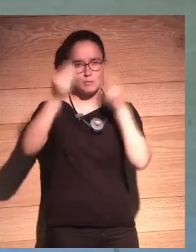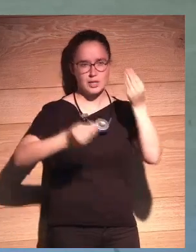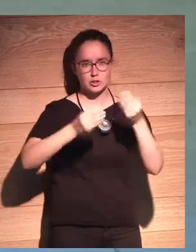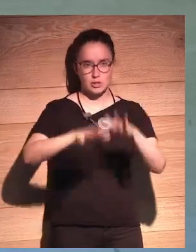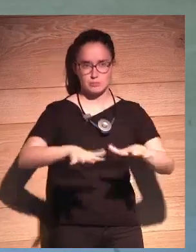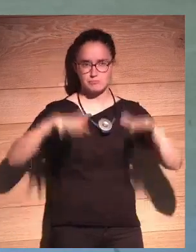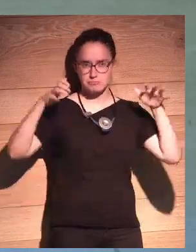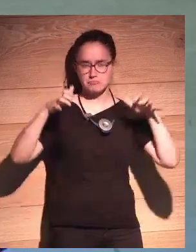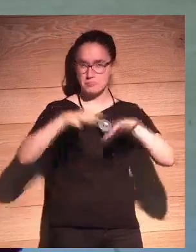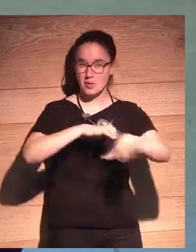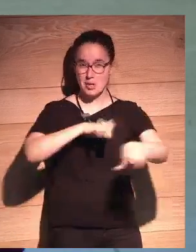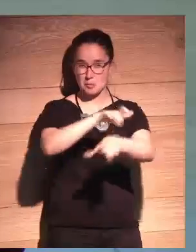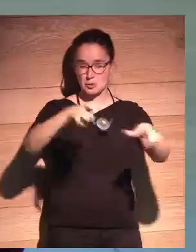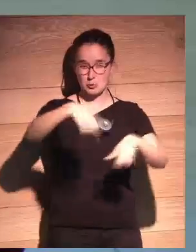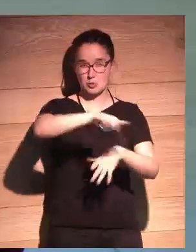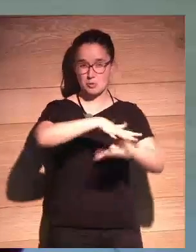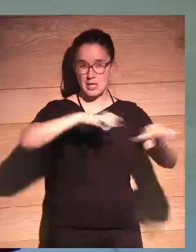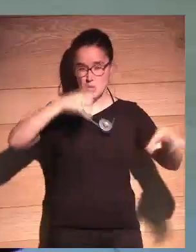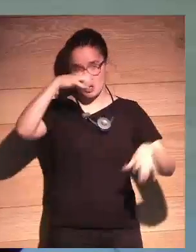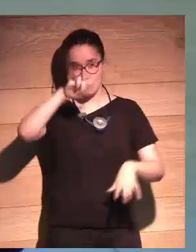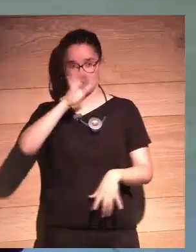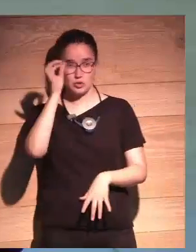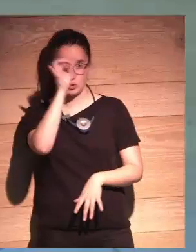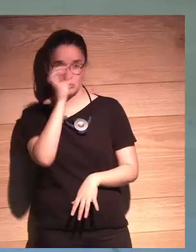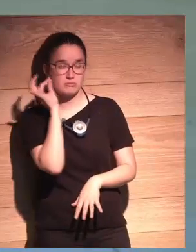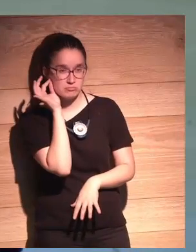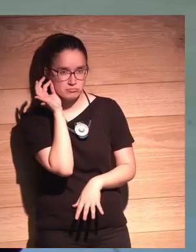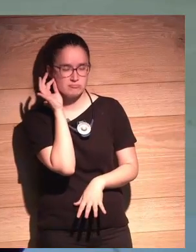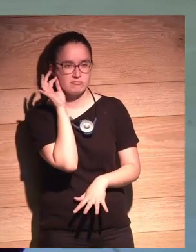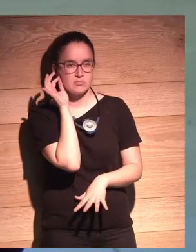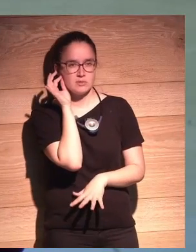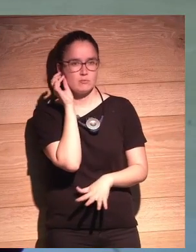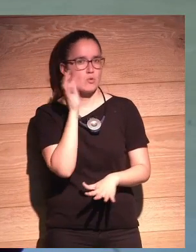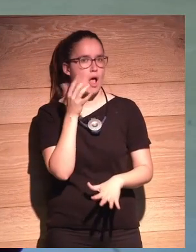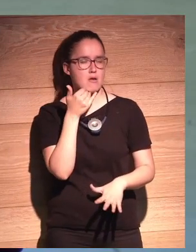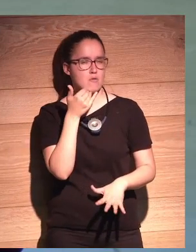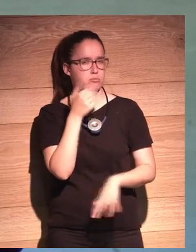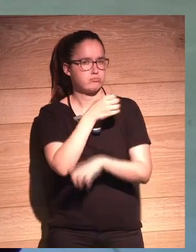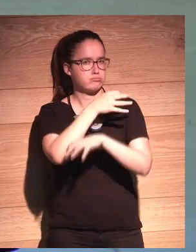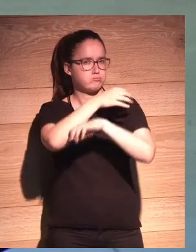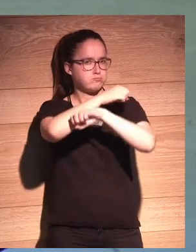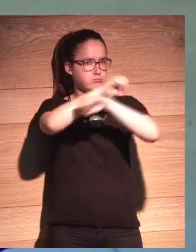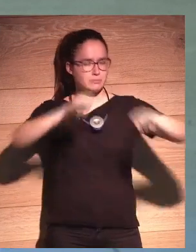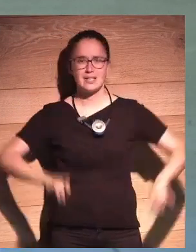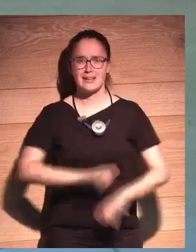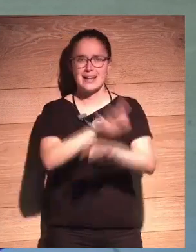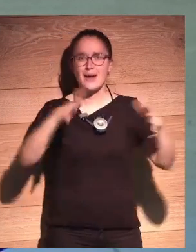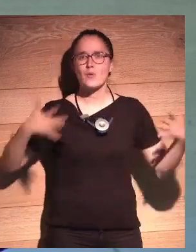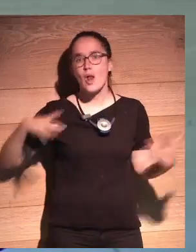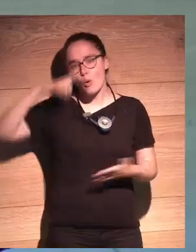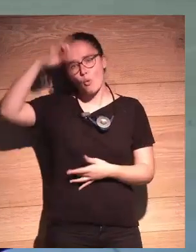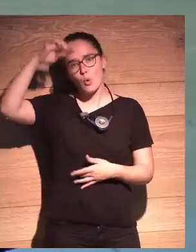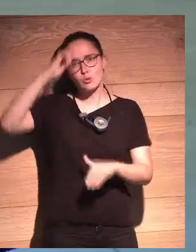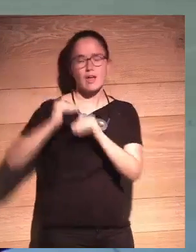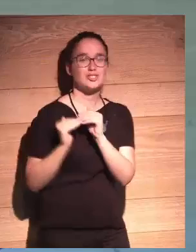considerations, I'm sure that we can have a good starting point, and this will lead to the